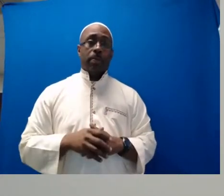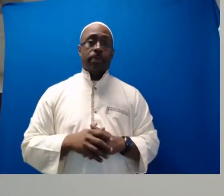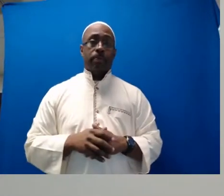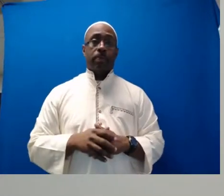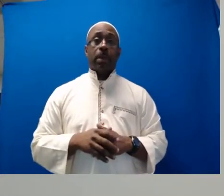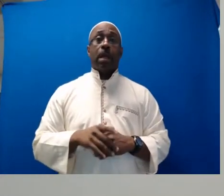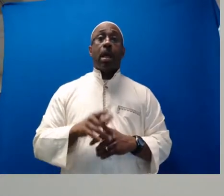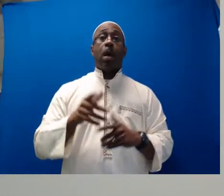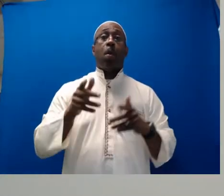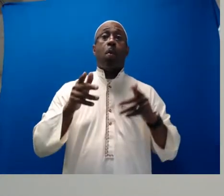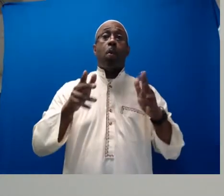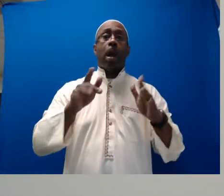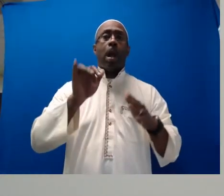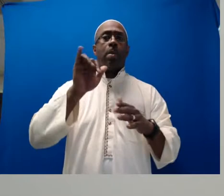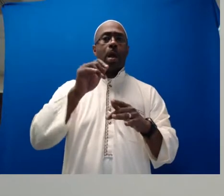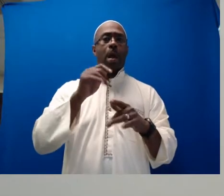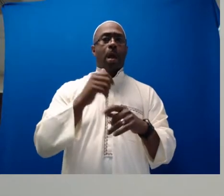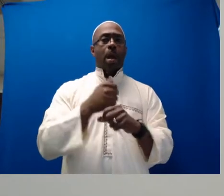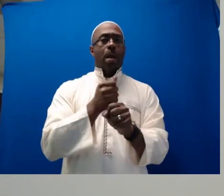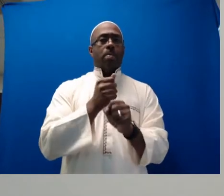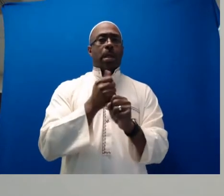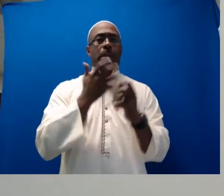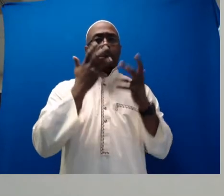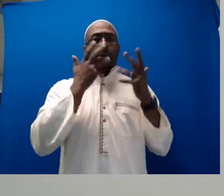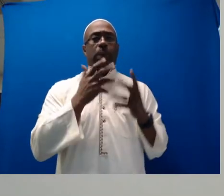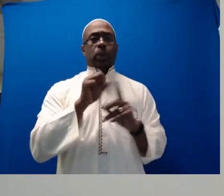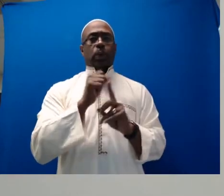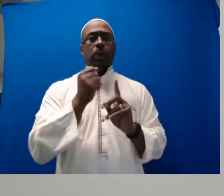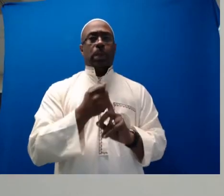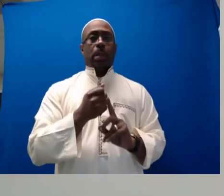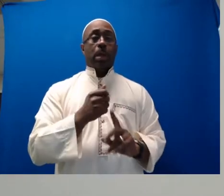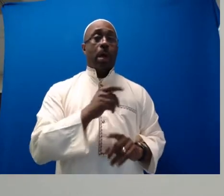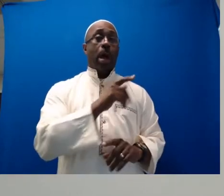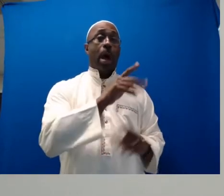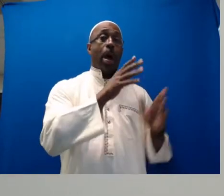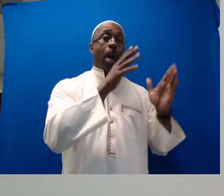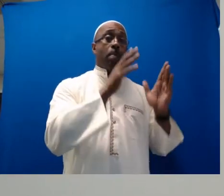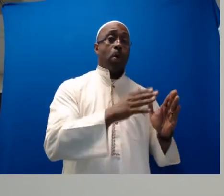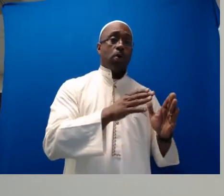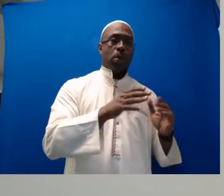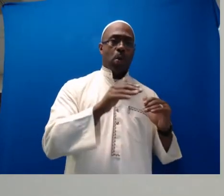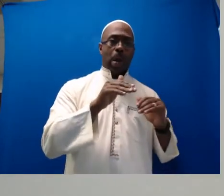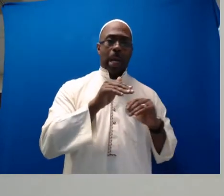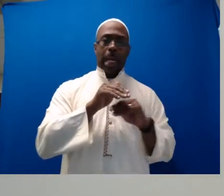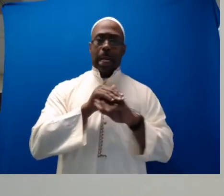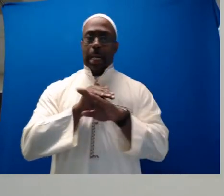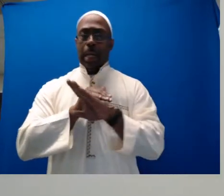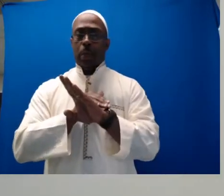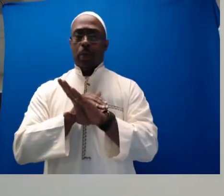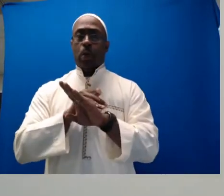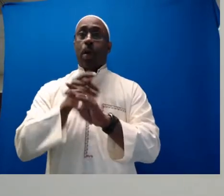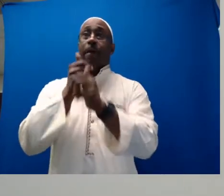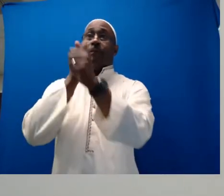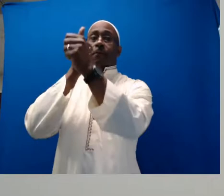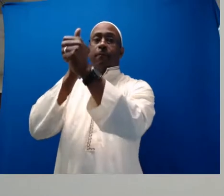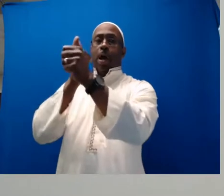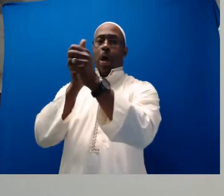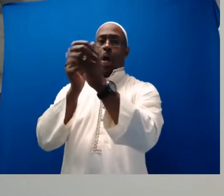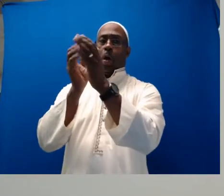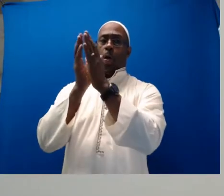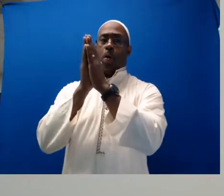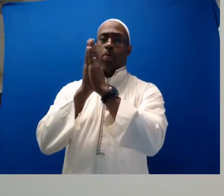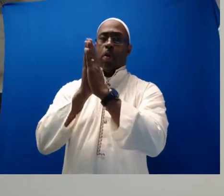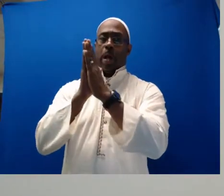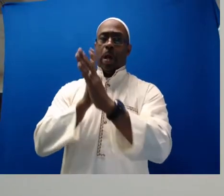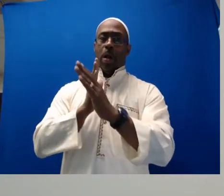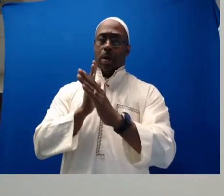that you find so sadly that a person will attend the masjid, will follow salah behind the imam, but